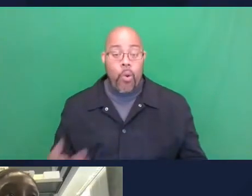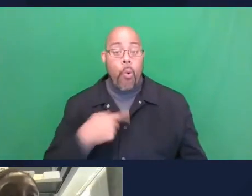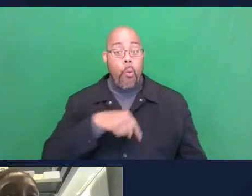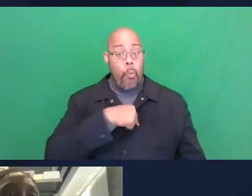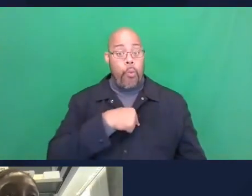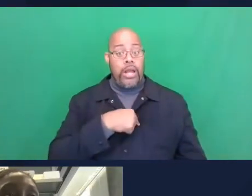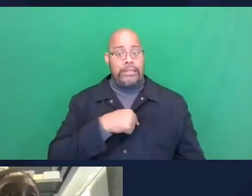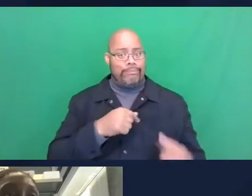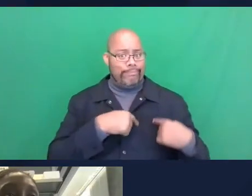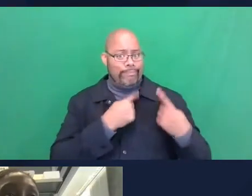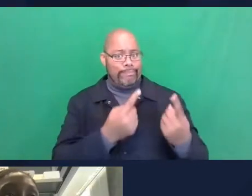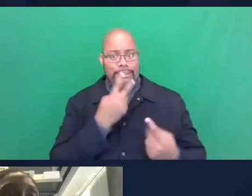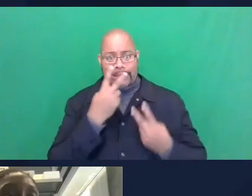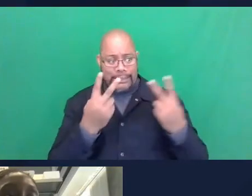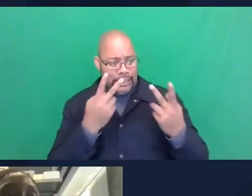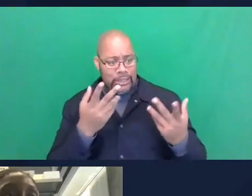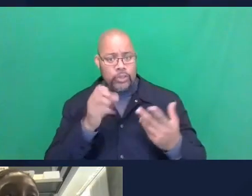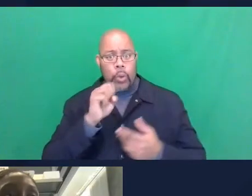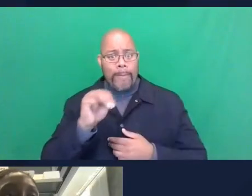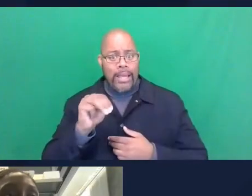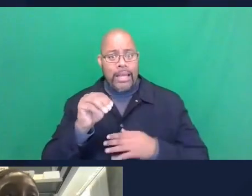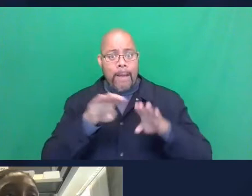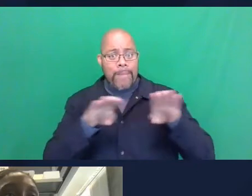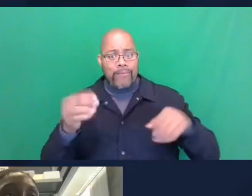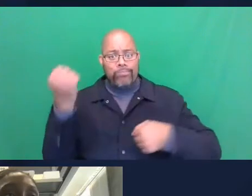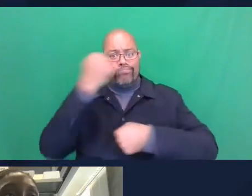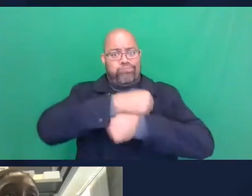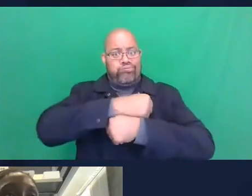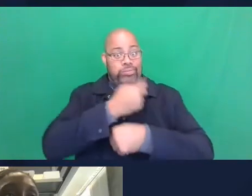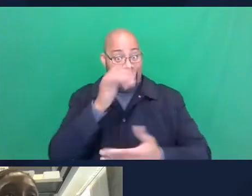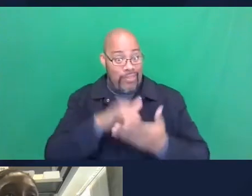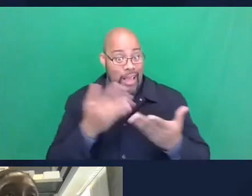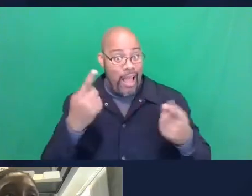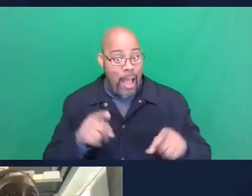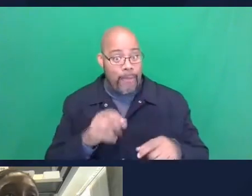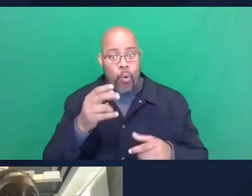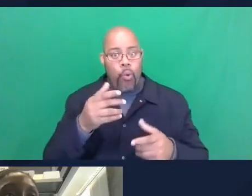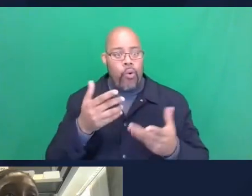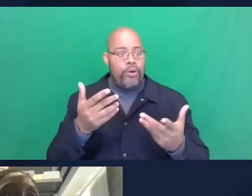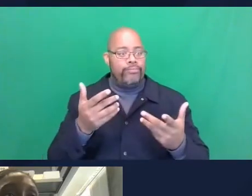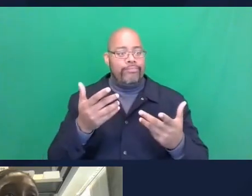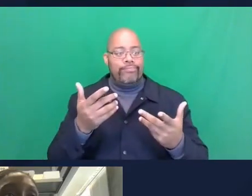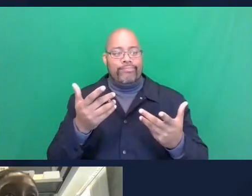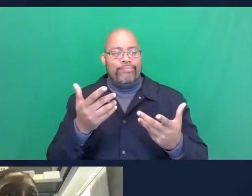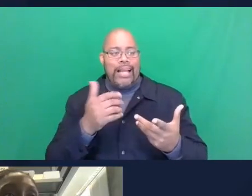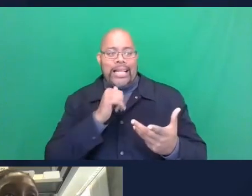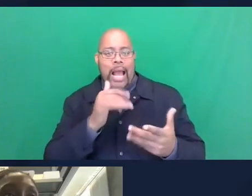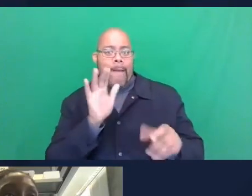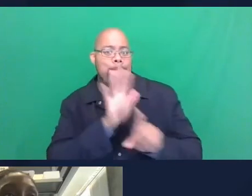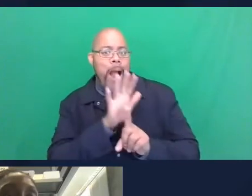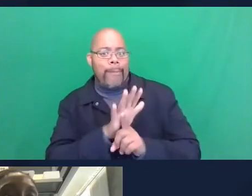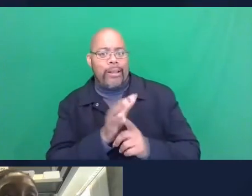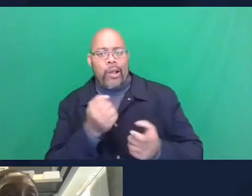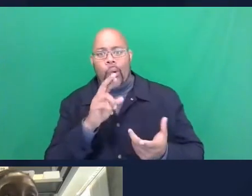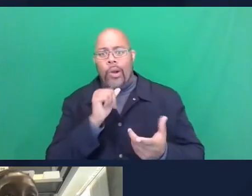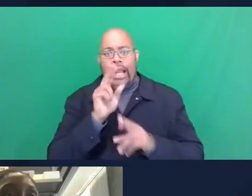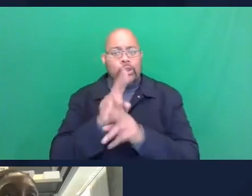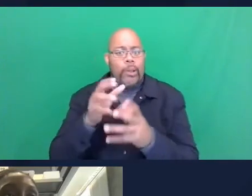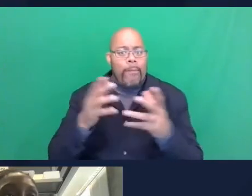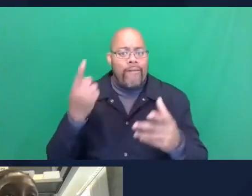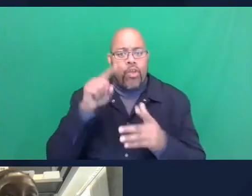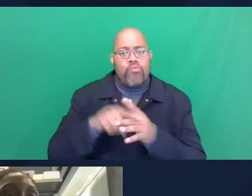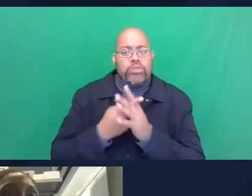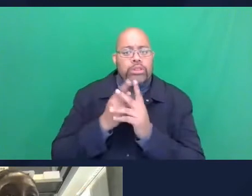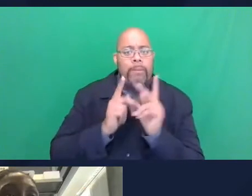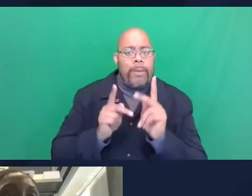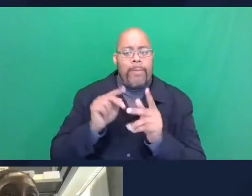been around and seen social media platforms get shut down, right? Or go out of vogue or never be really used much for the original